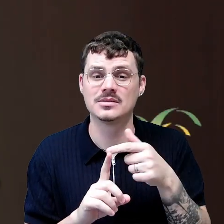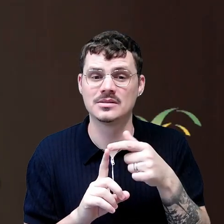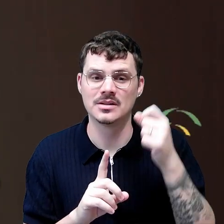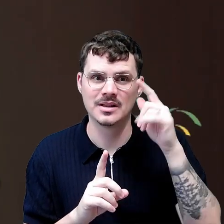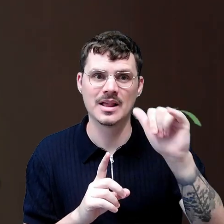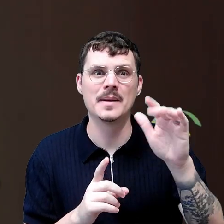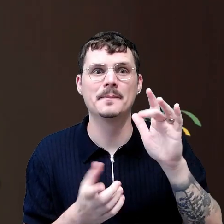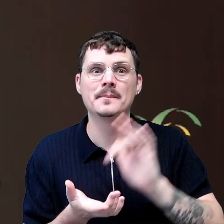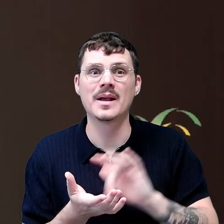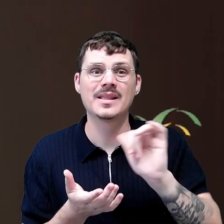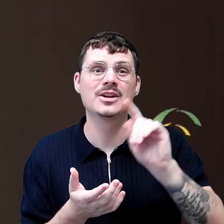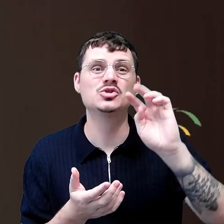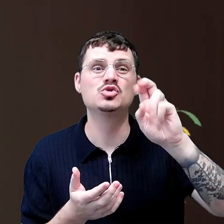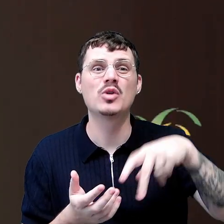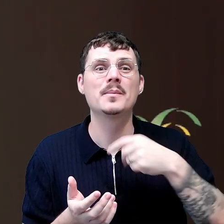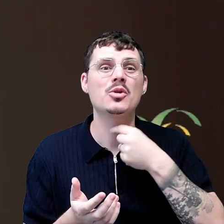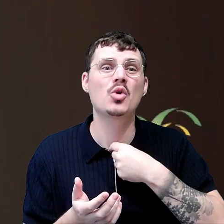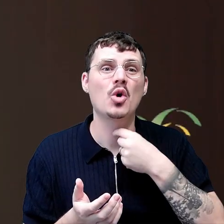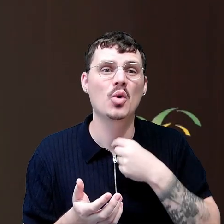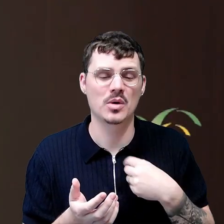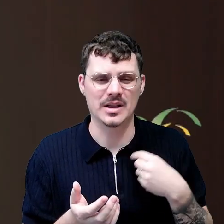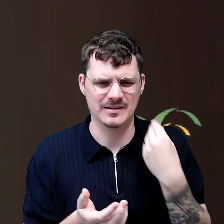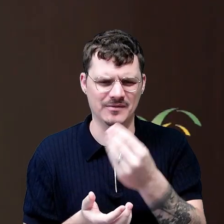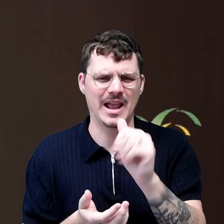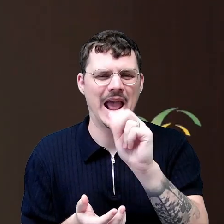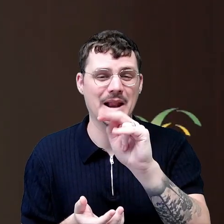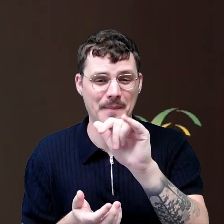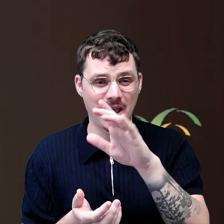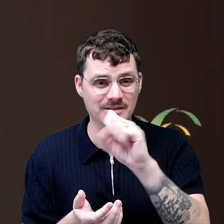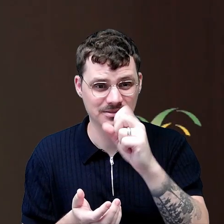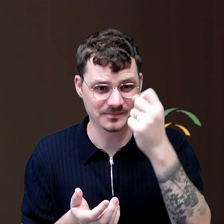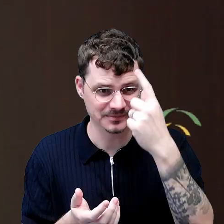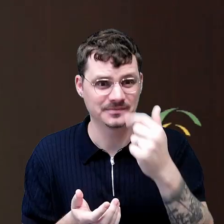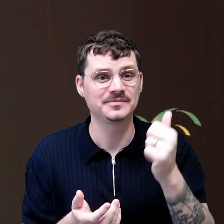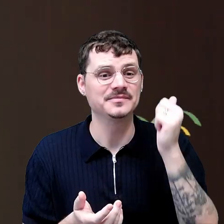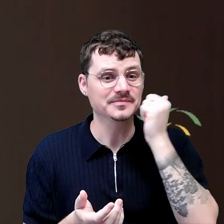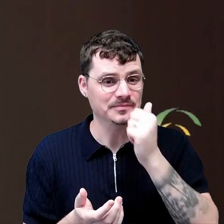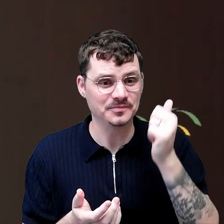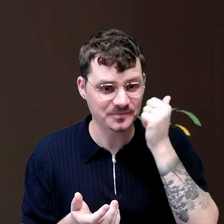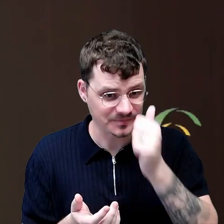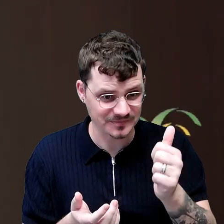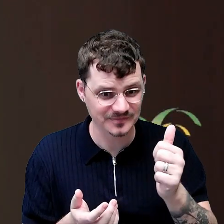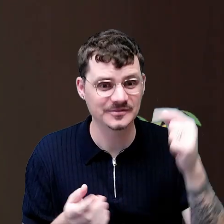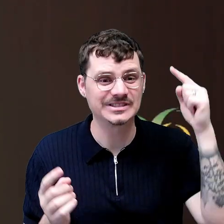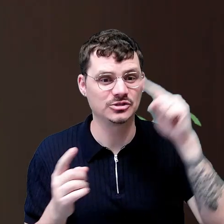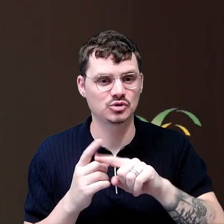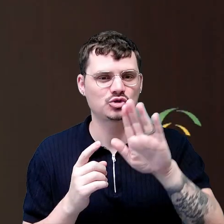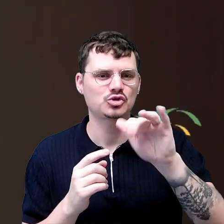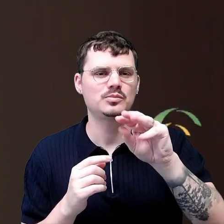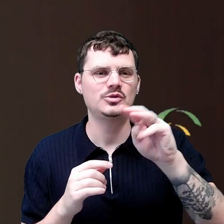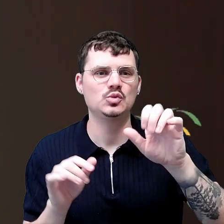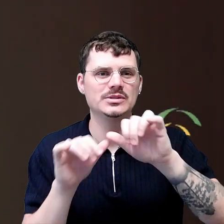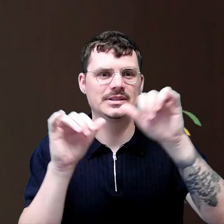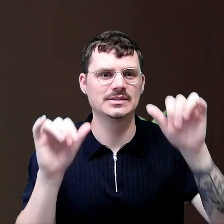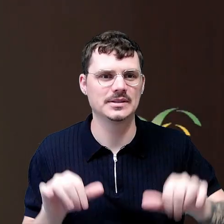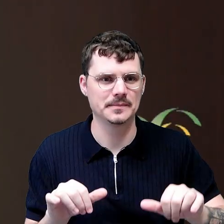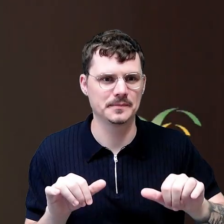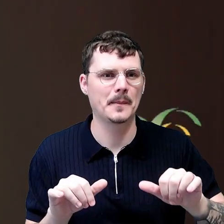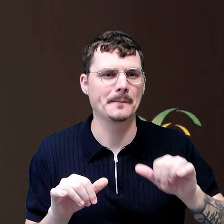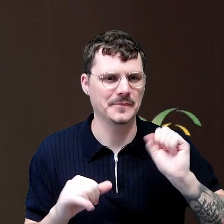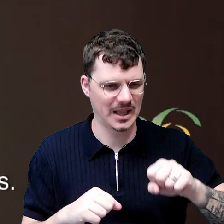the kind of medicine you get for strep throat. 1, 2, or 3 antibiotics every day until your immune system